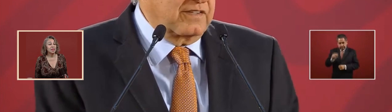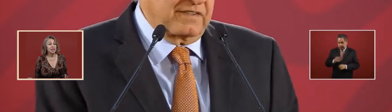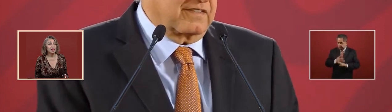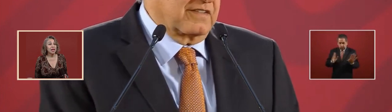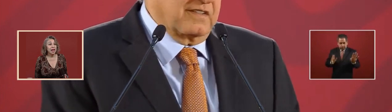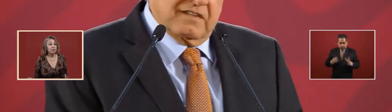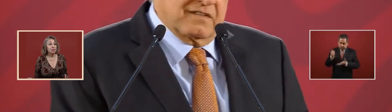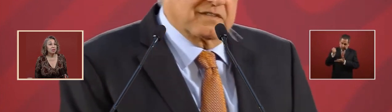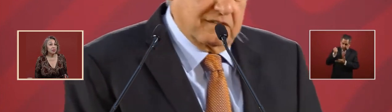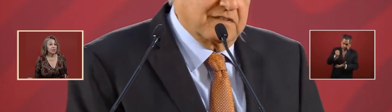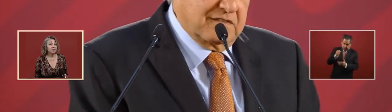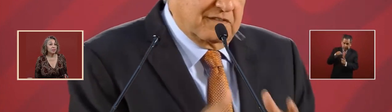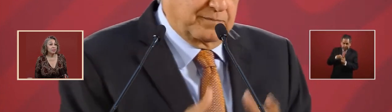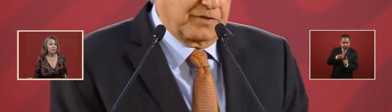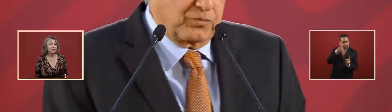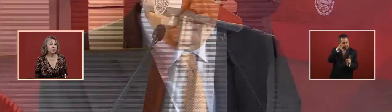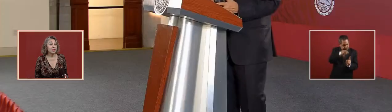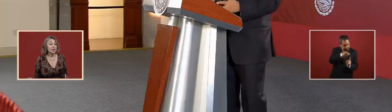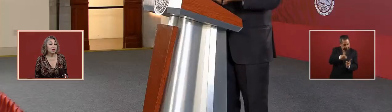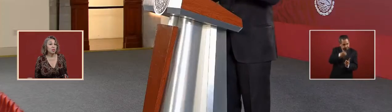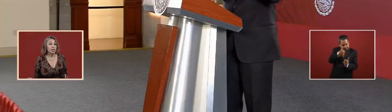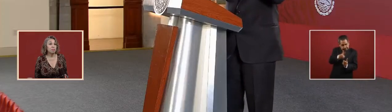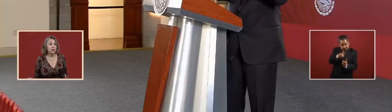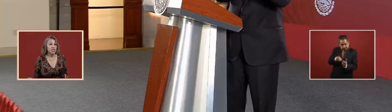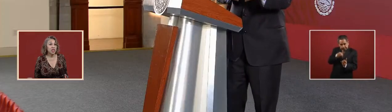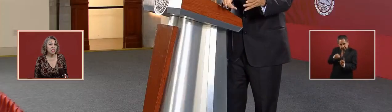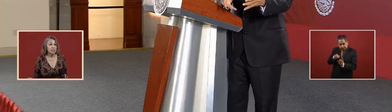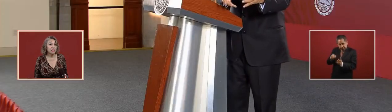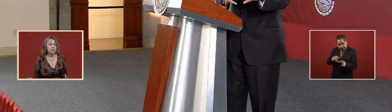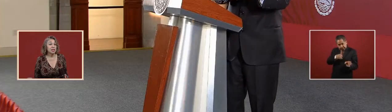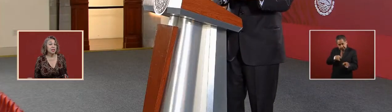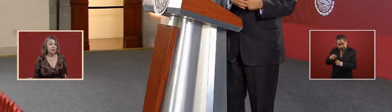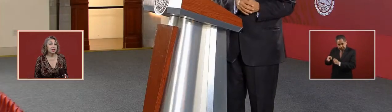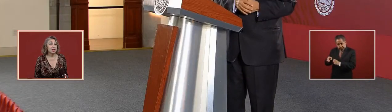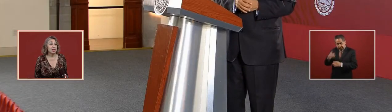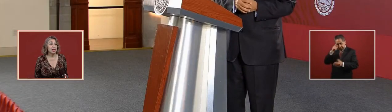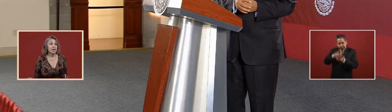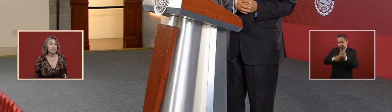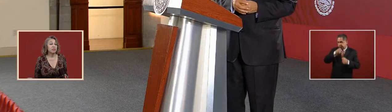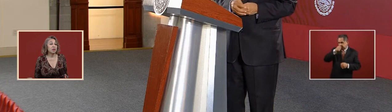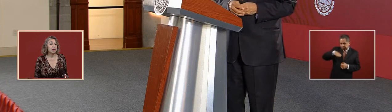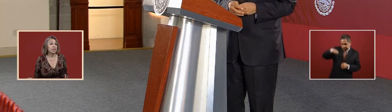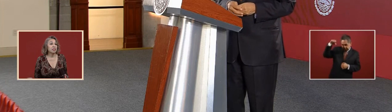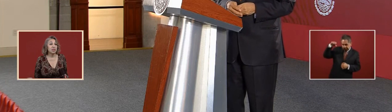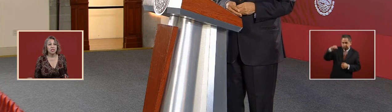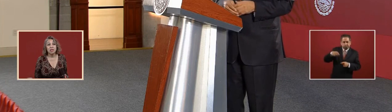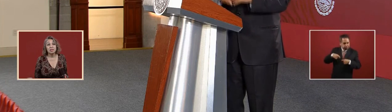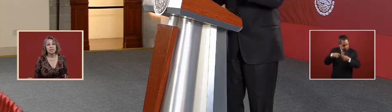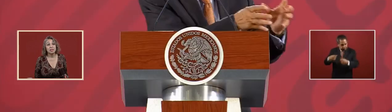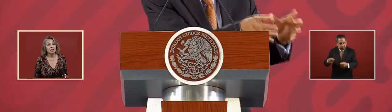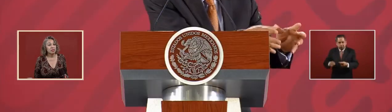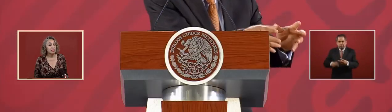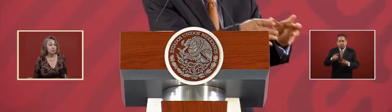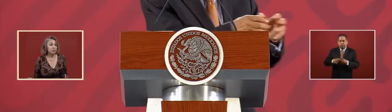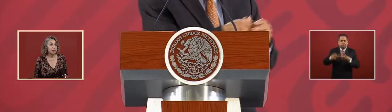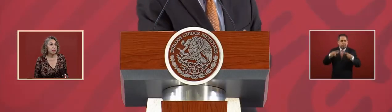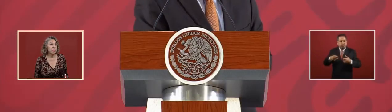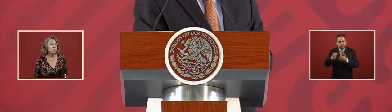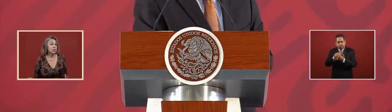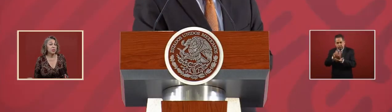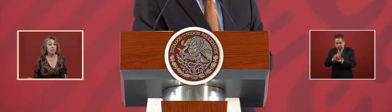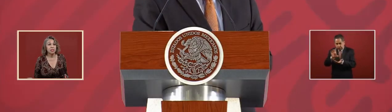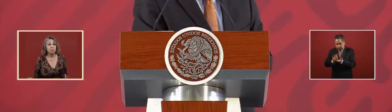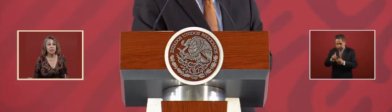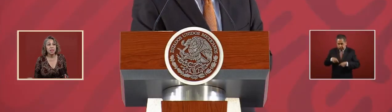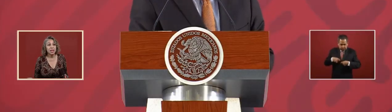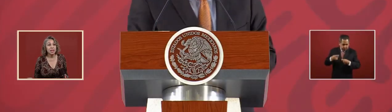Ahora es now, el presupuesto es what para the budget is los adultos mayores, it's for elder adults, para las personas con for the people